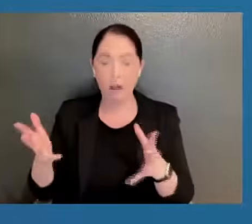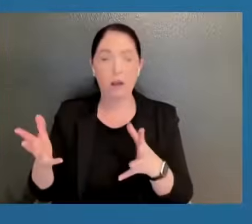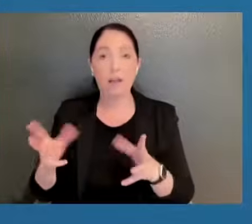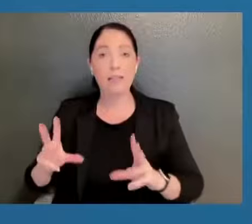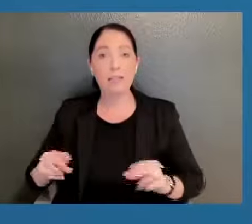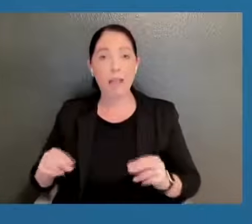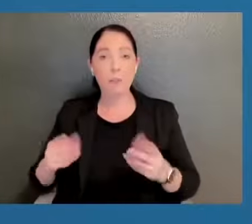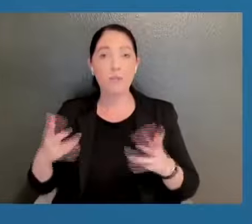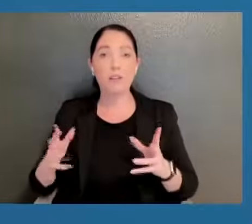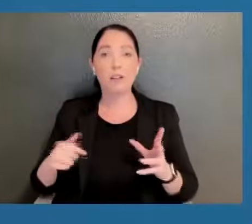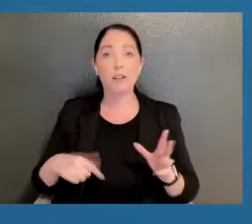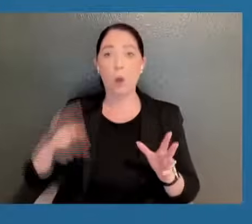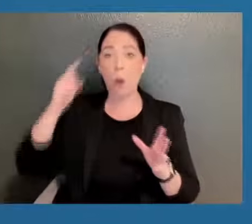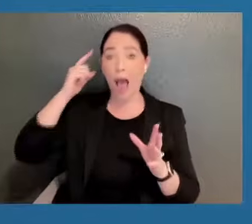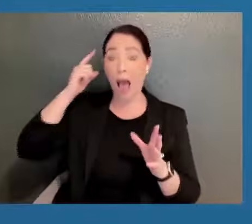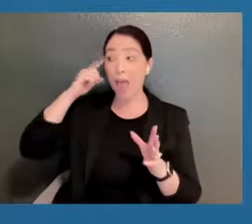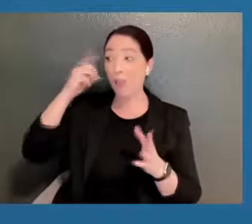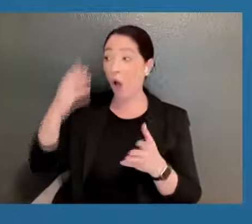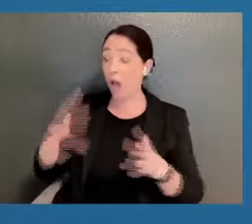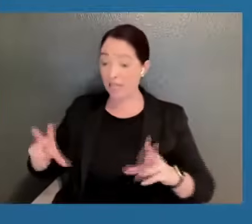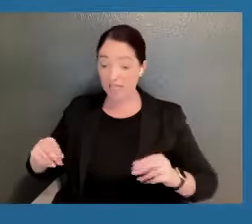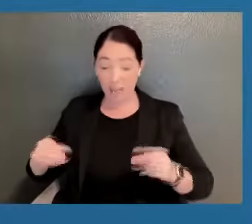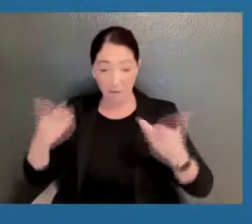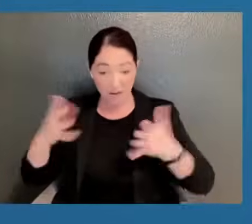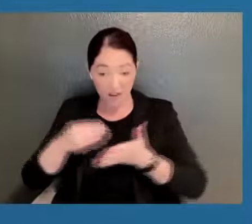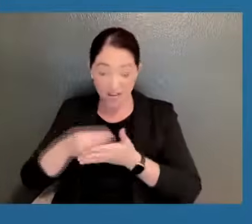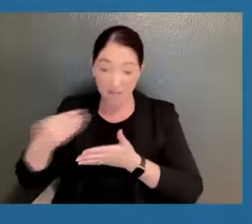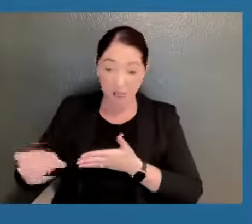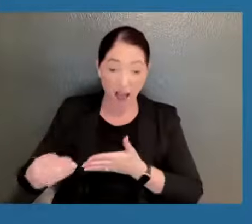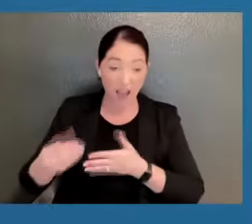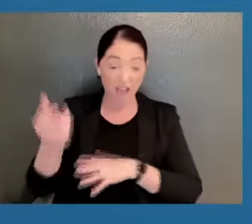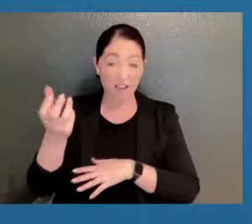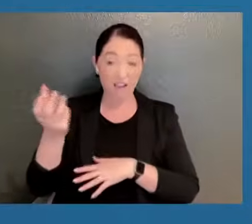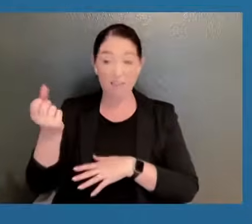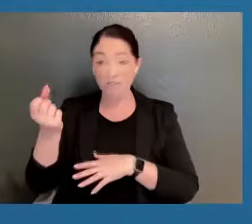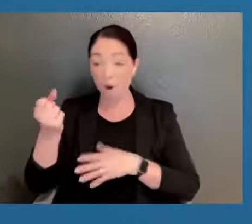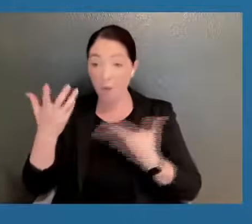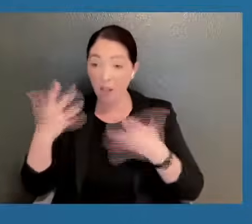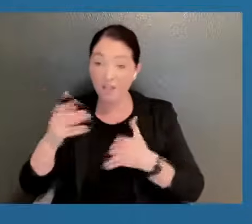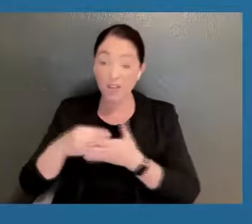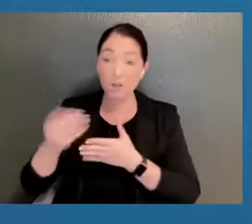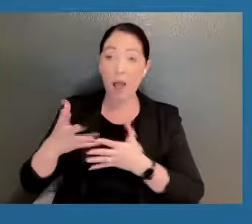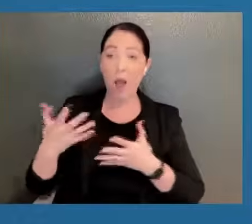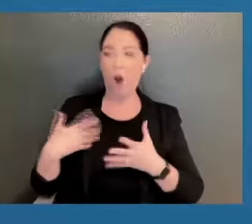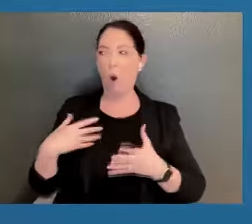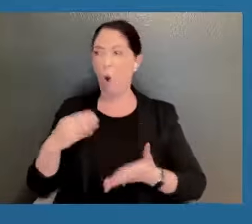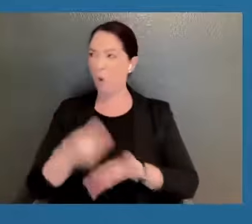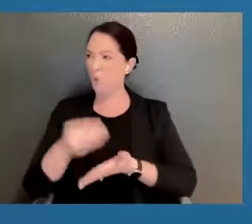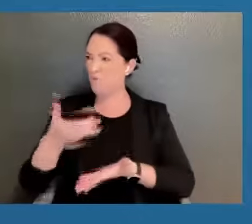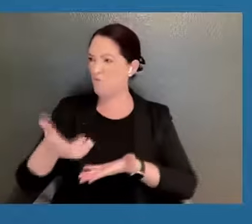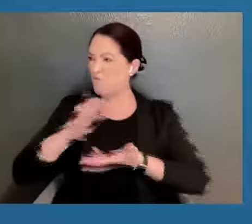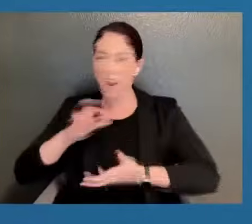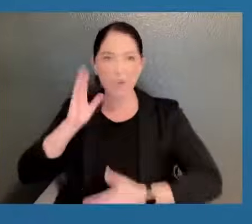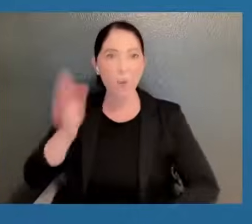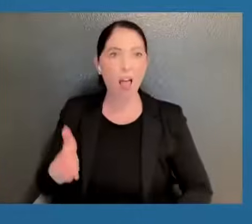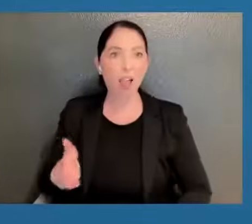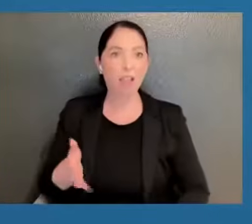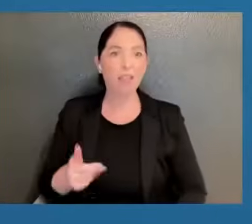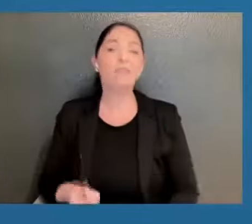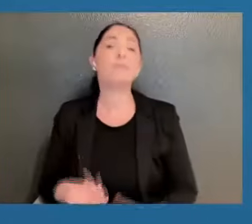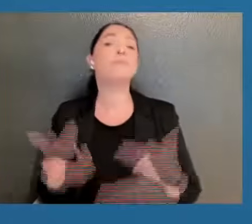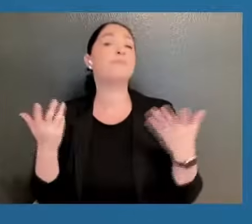we were going to be rich when we stopped buying diapers and formula. It's like, yes, yes, money back in our pockets. So we have said our